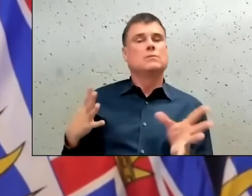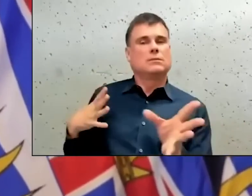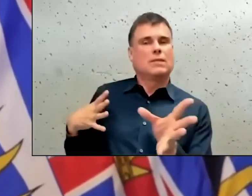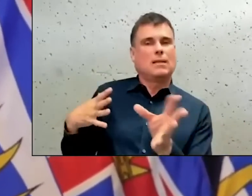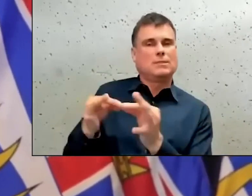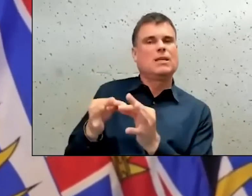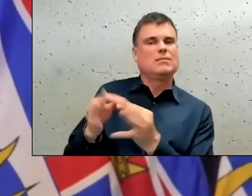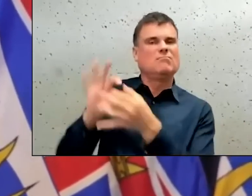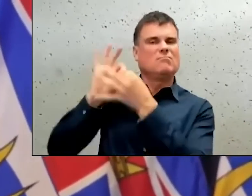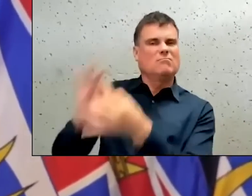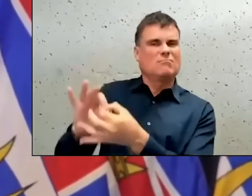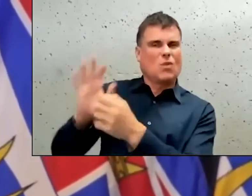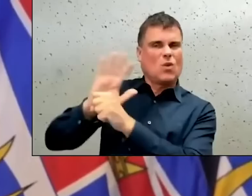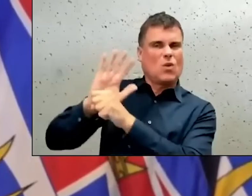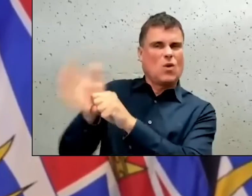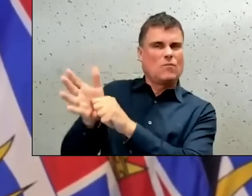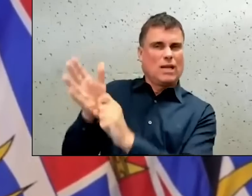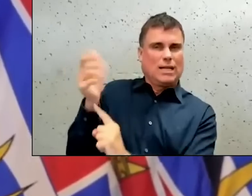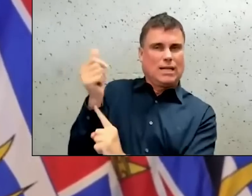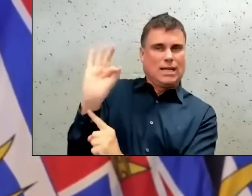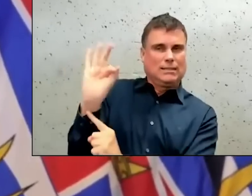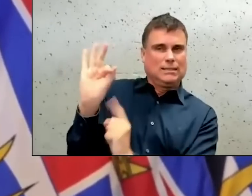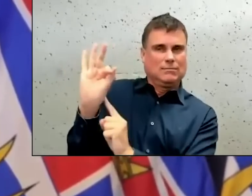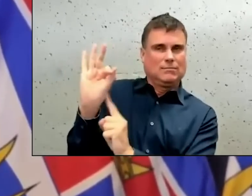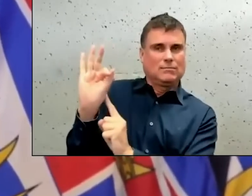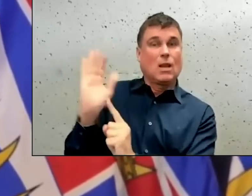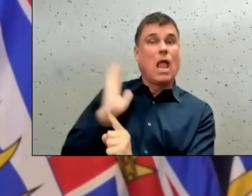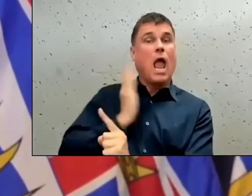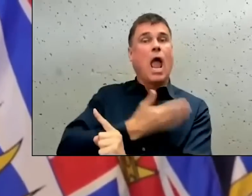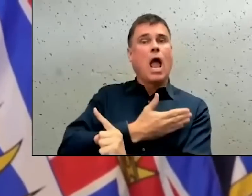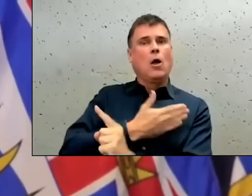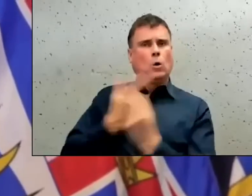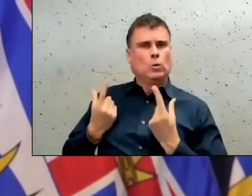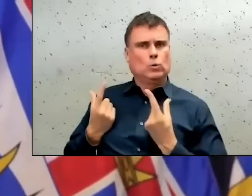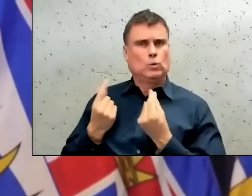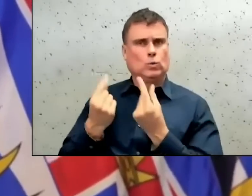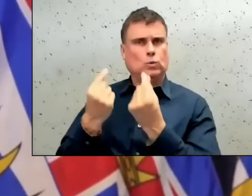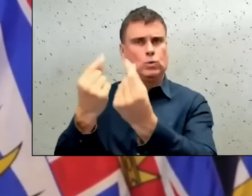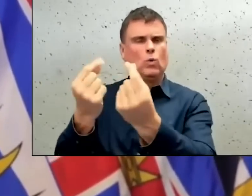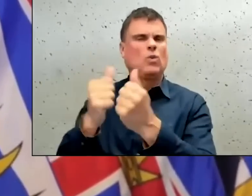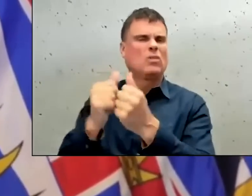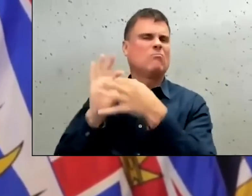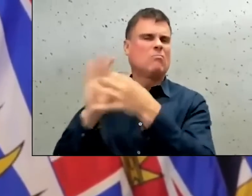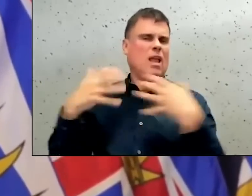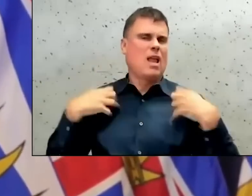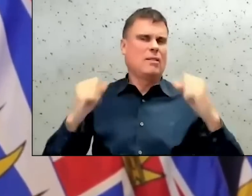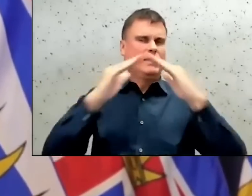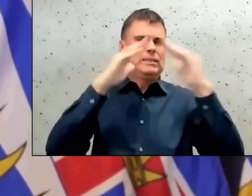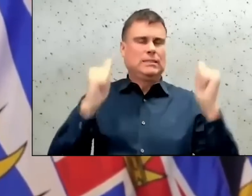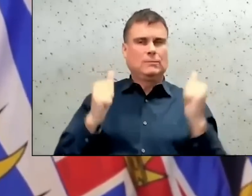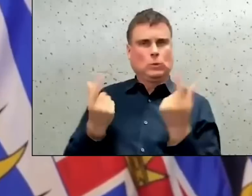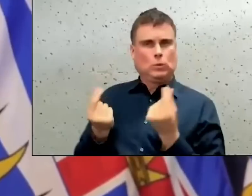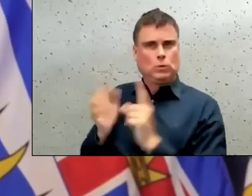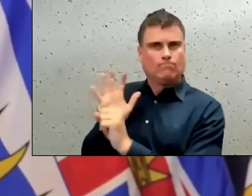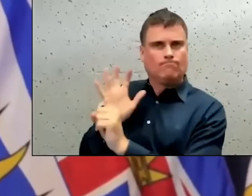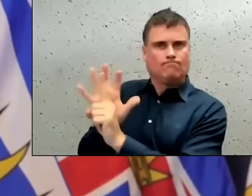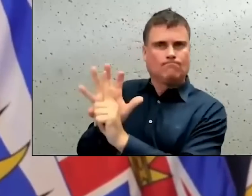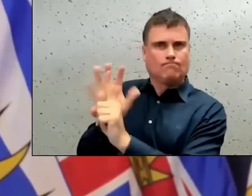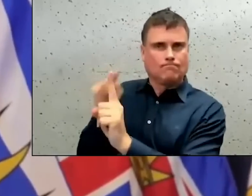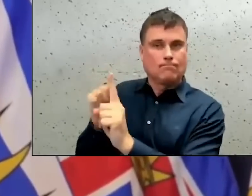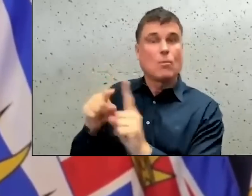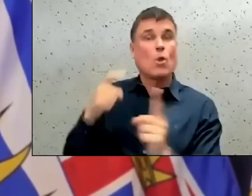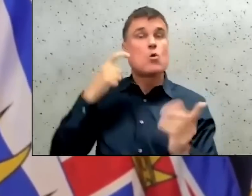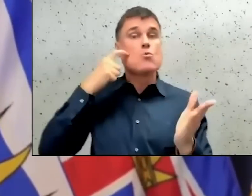public health response. And I want to start by just acknowledging, as you might have seen earlier today, I